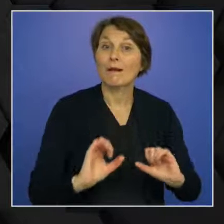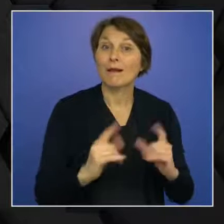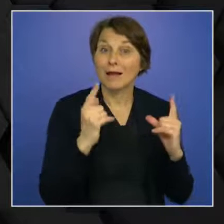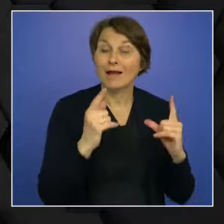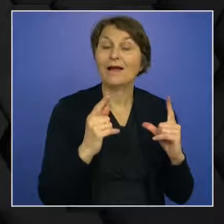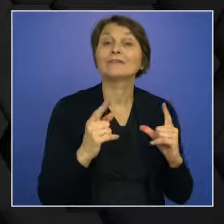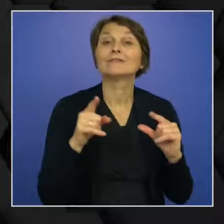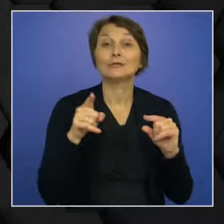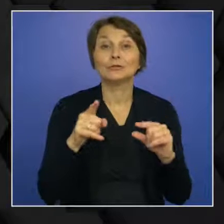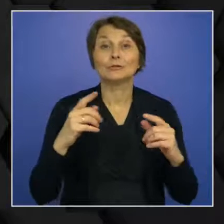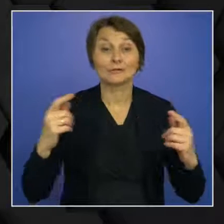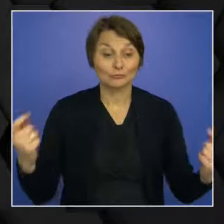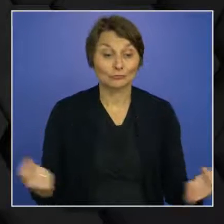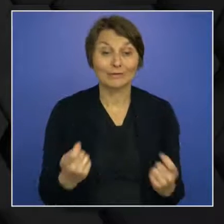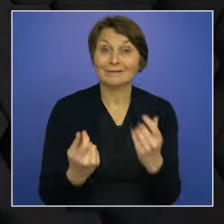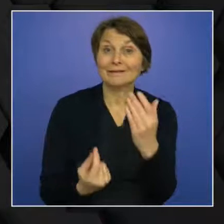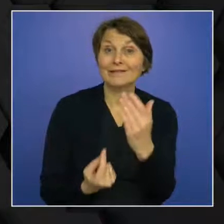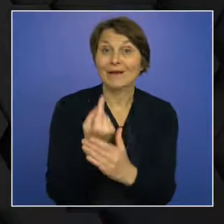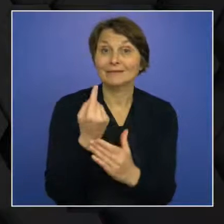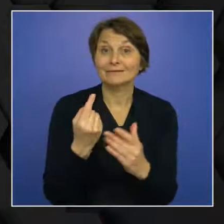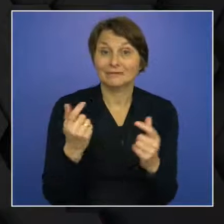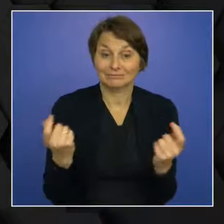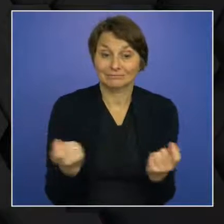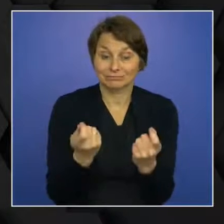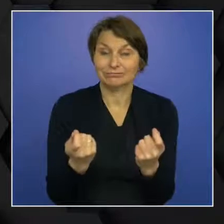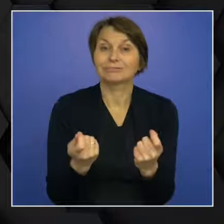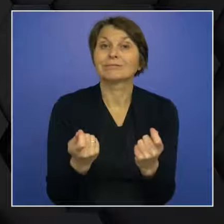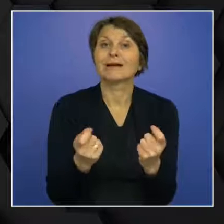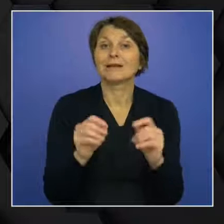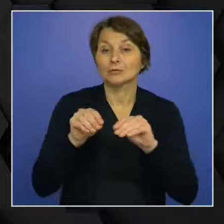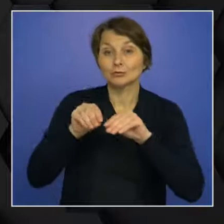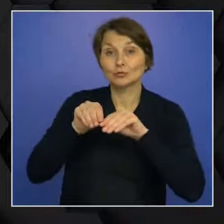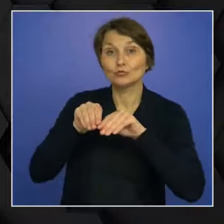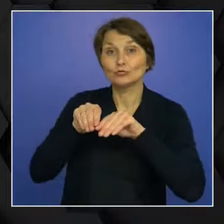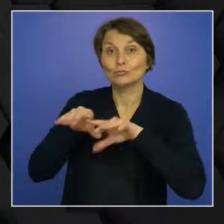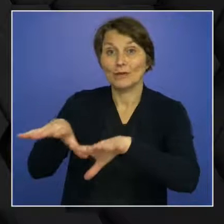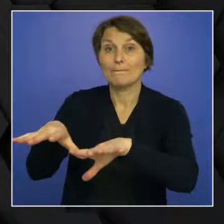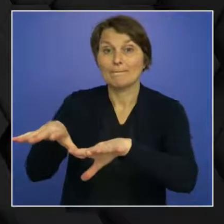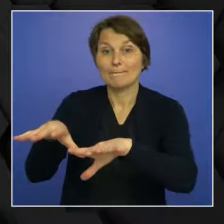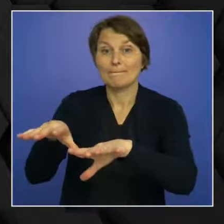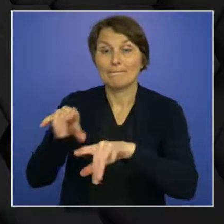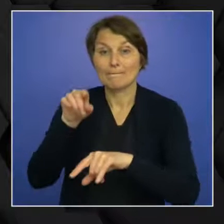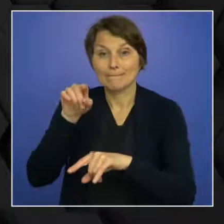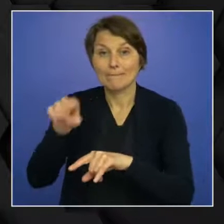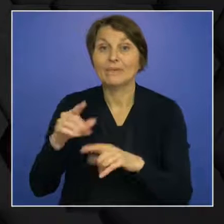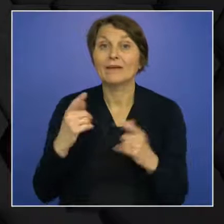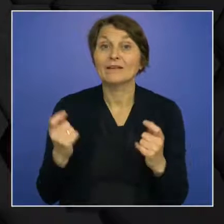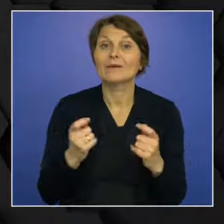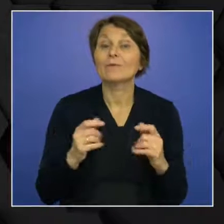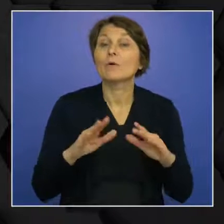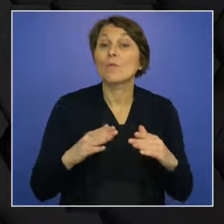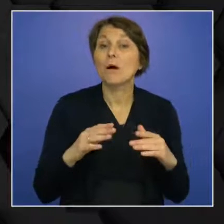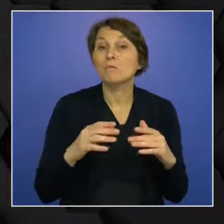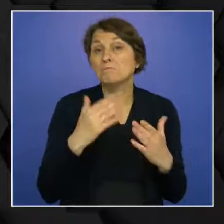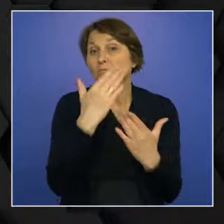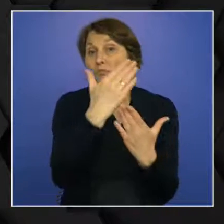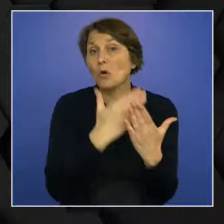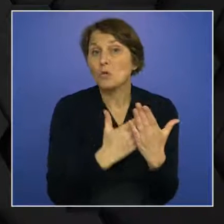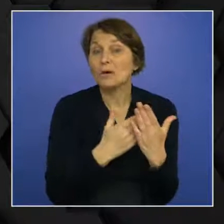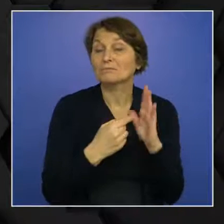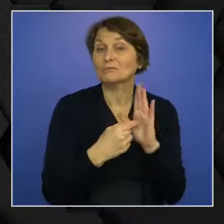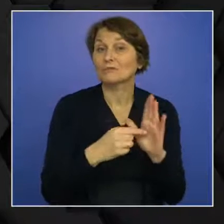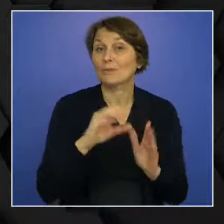event. You stream to that event from a system called OBS, maybe. I have